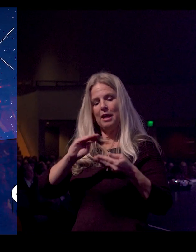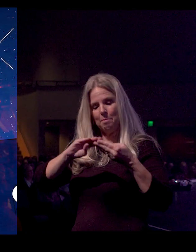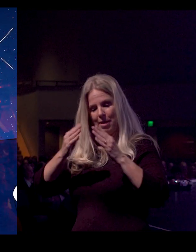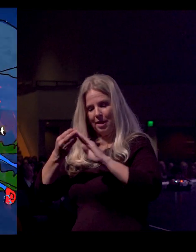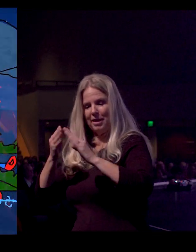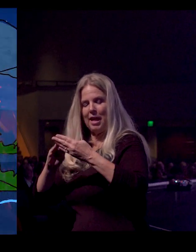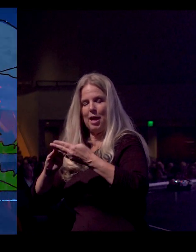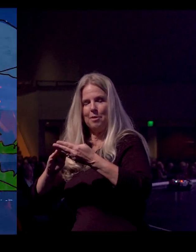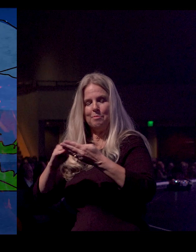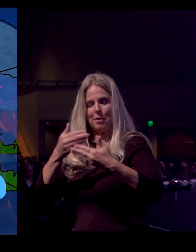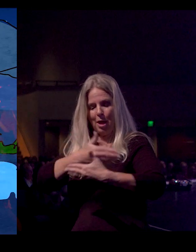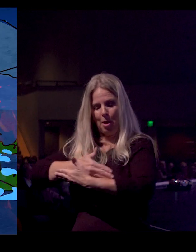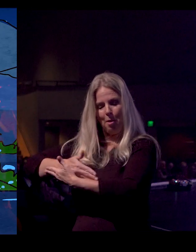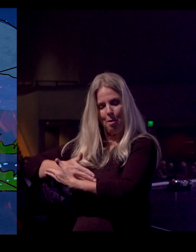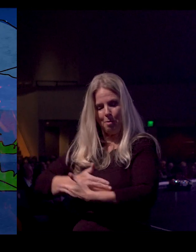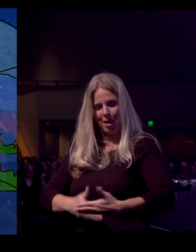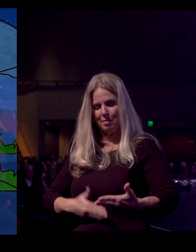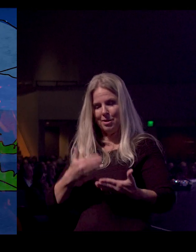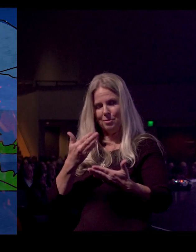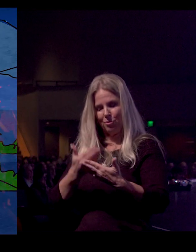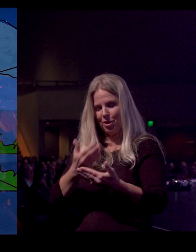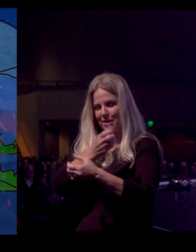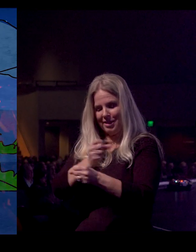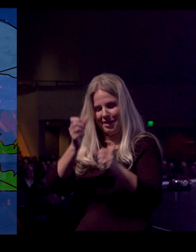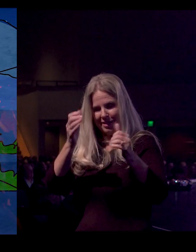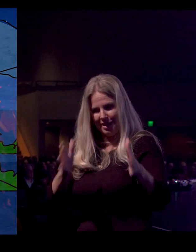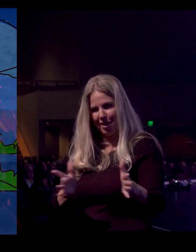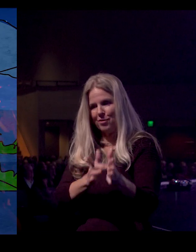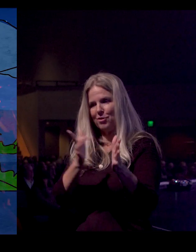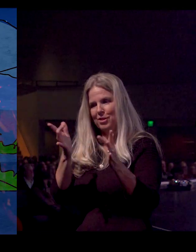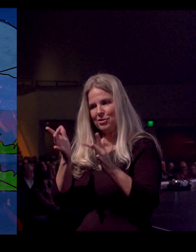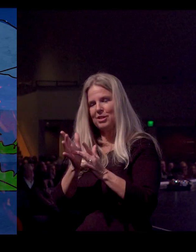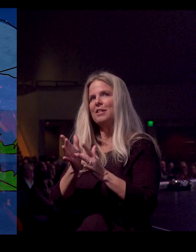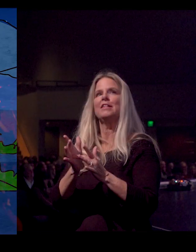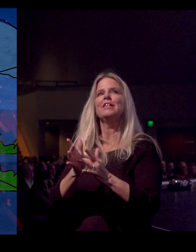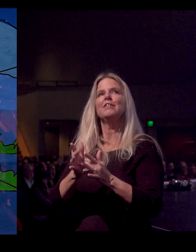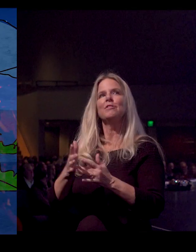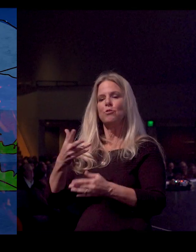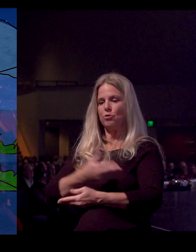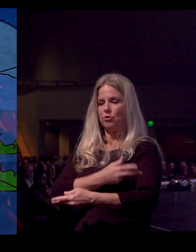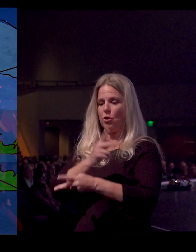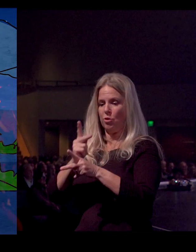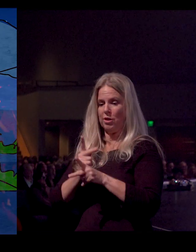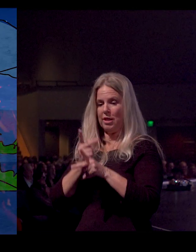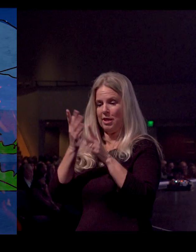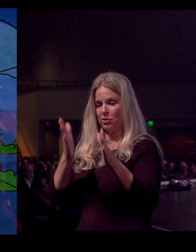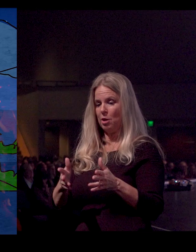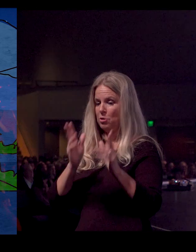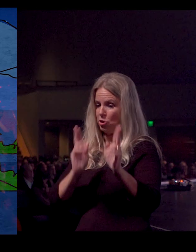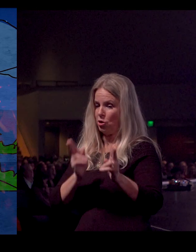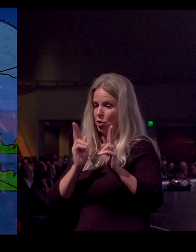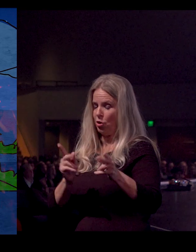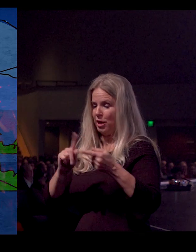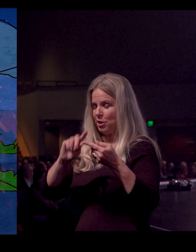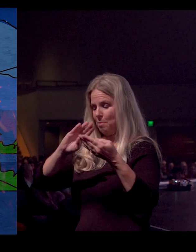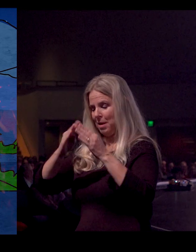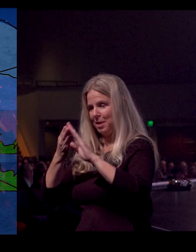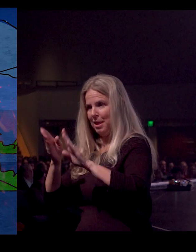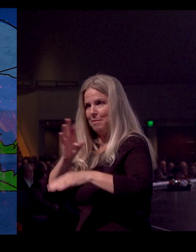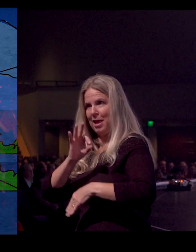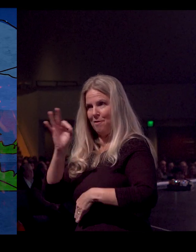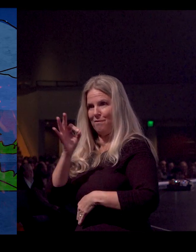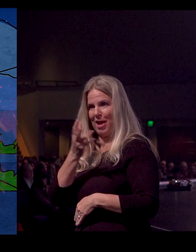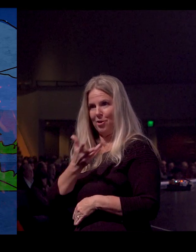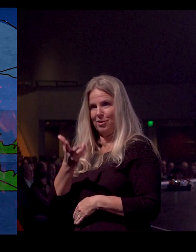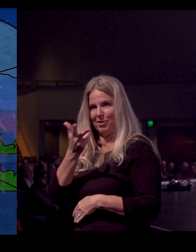The shepherds hurried to Bethlehem and found Mary, Joseph, and baby Jesus, just like the angels had said. They were so happy